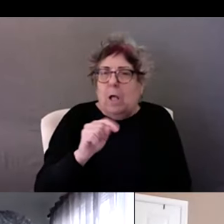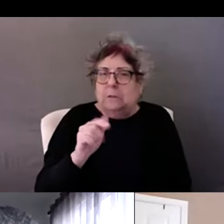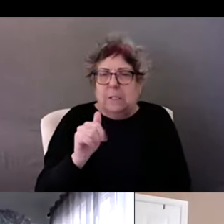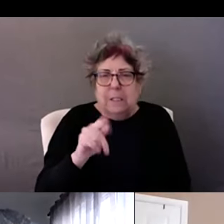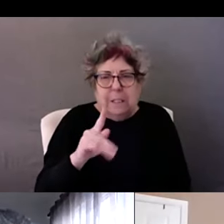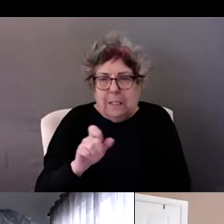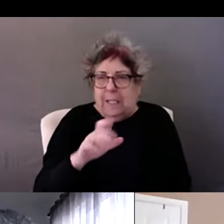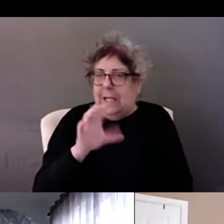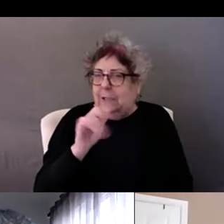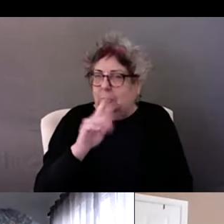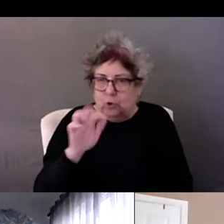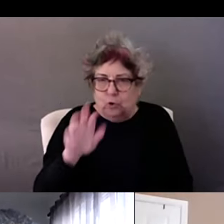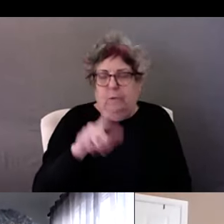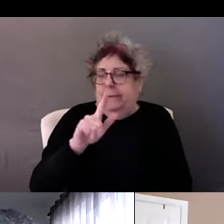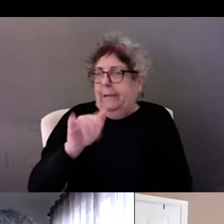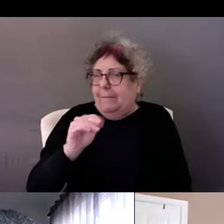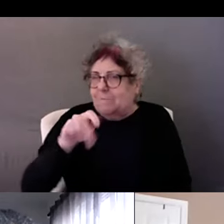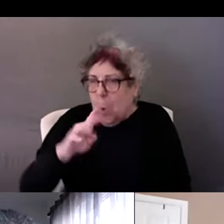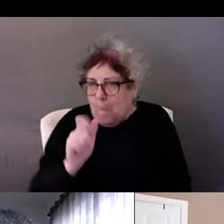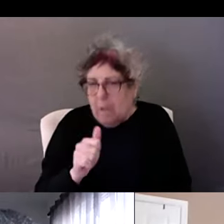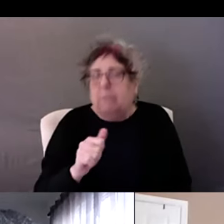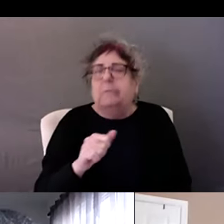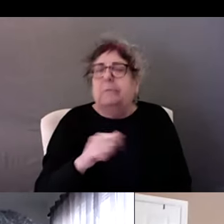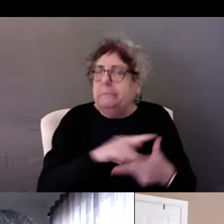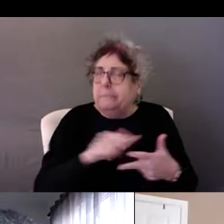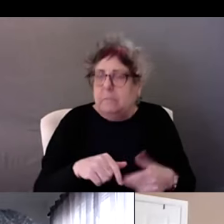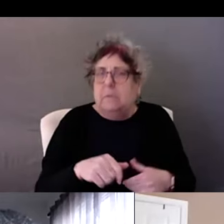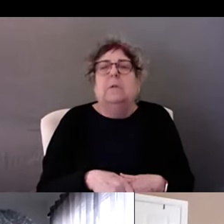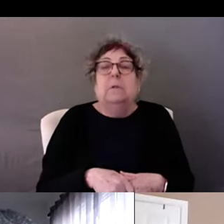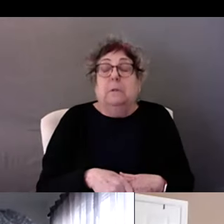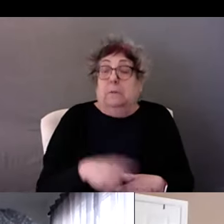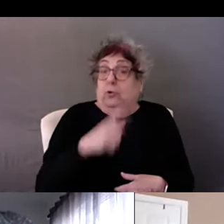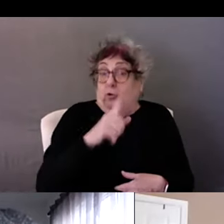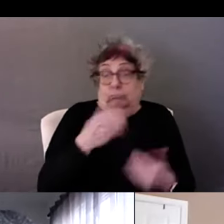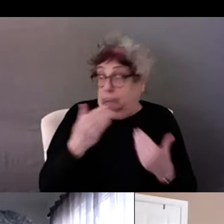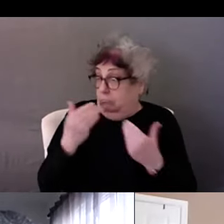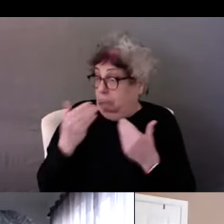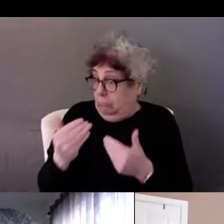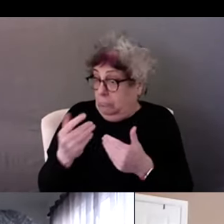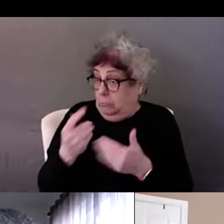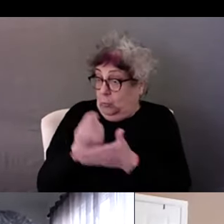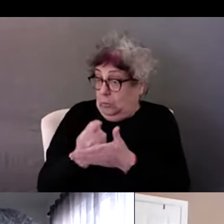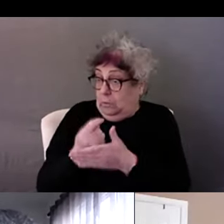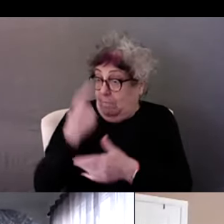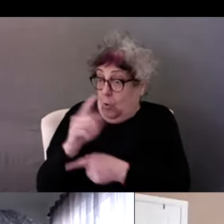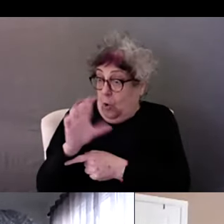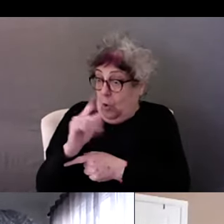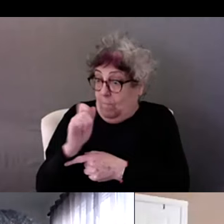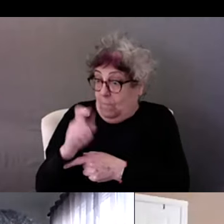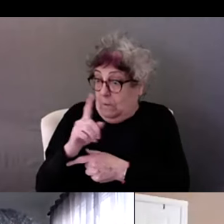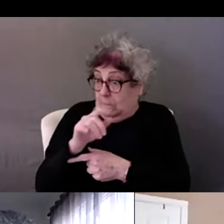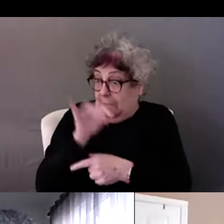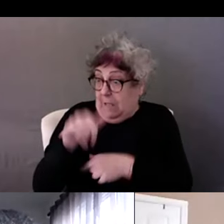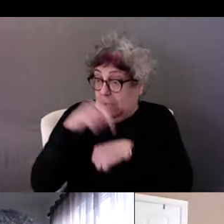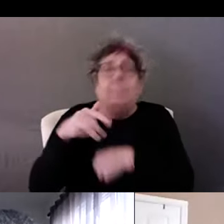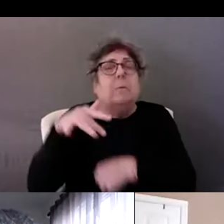develop COVID, should be treated for their COVID. Absolutely. And the cancer is sort of just an element in their medical record. But